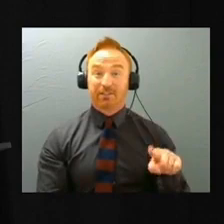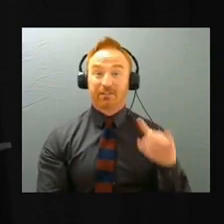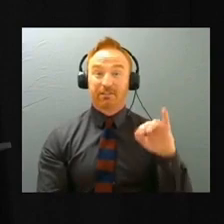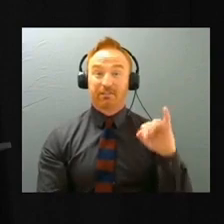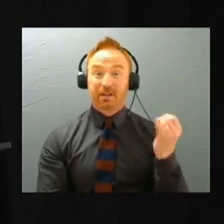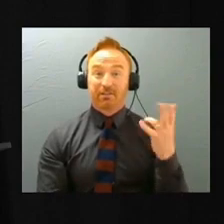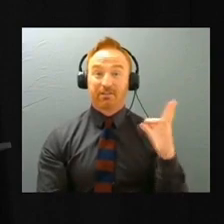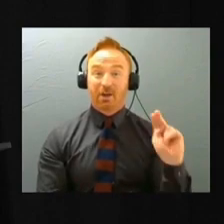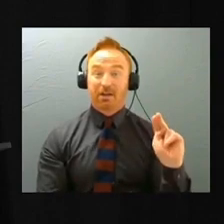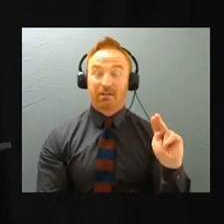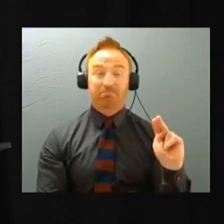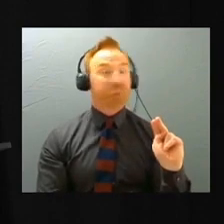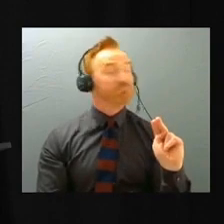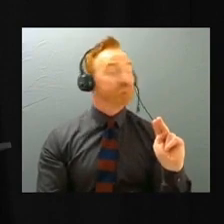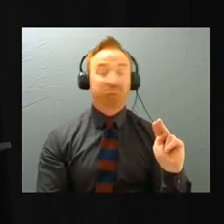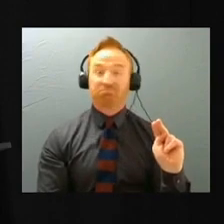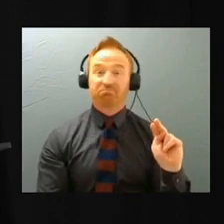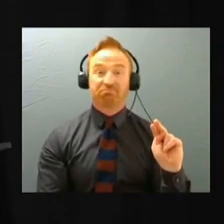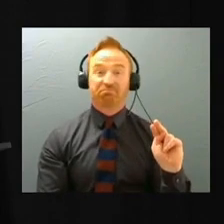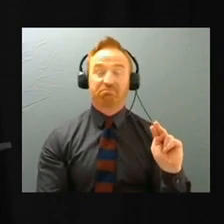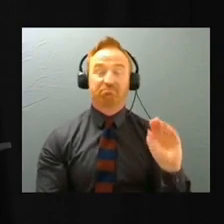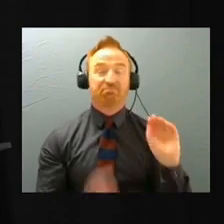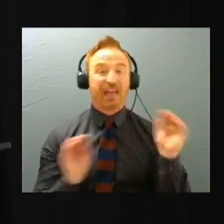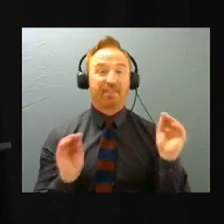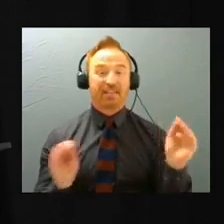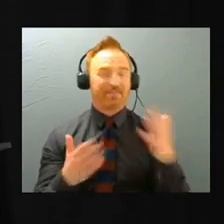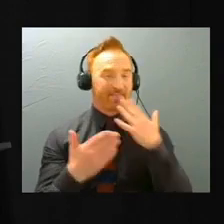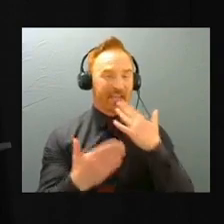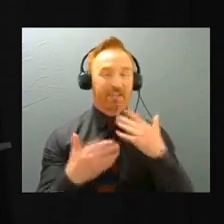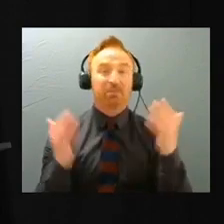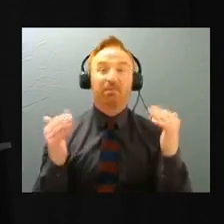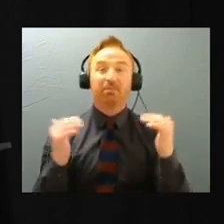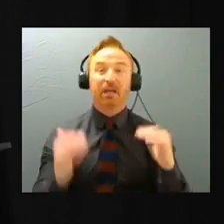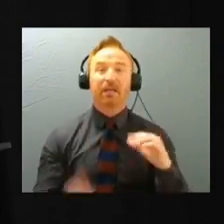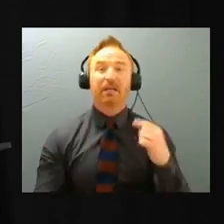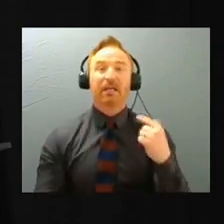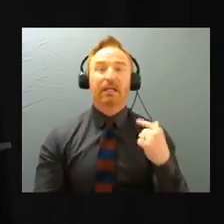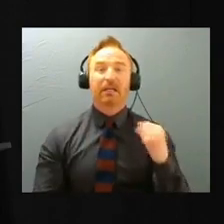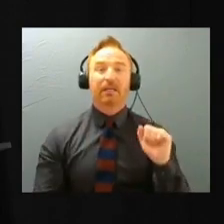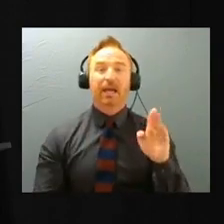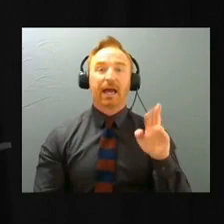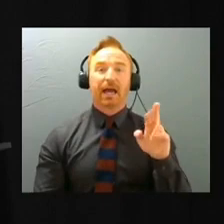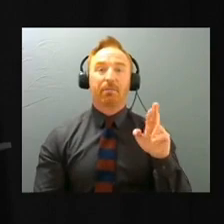No, don't have a follow-up question. Thank you. Thank you. We'll move to Gabrielle, Whitehorse Star.